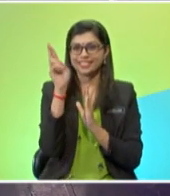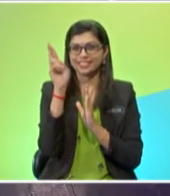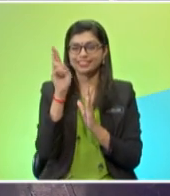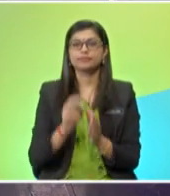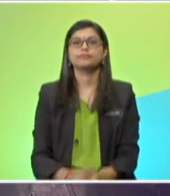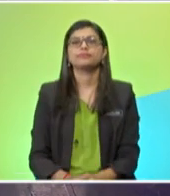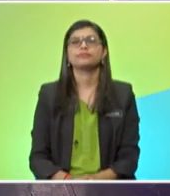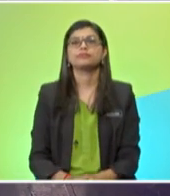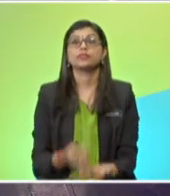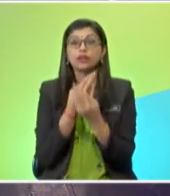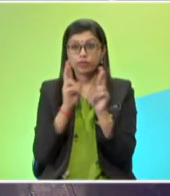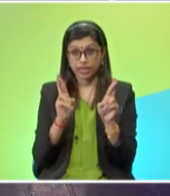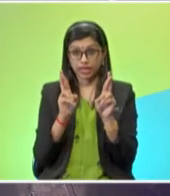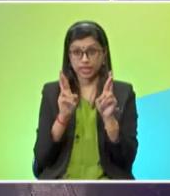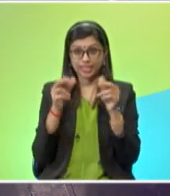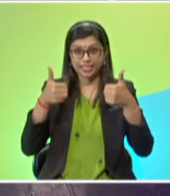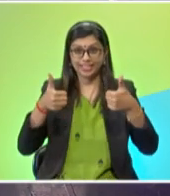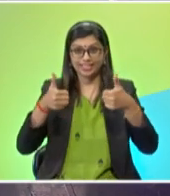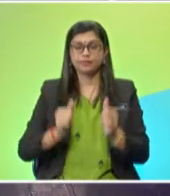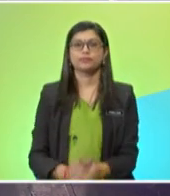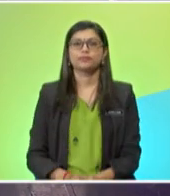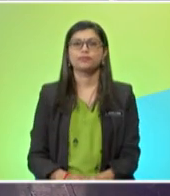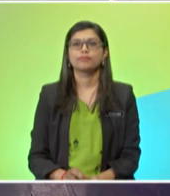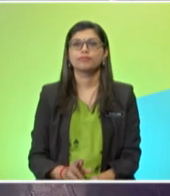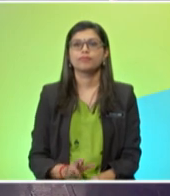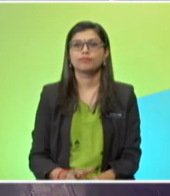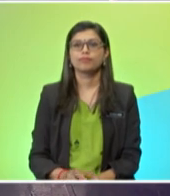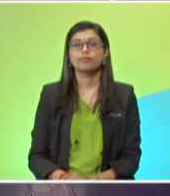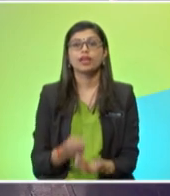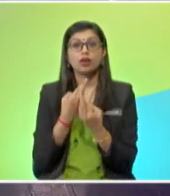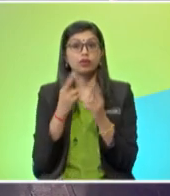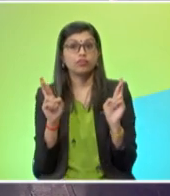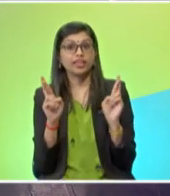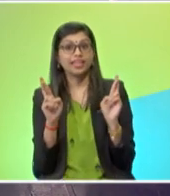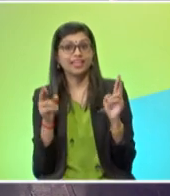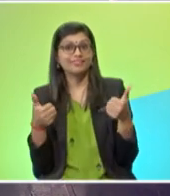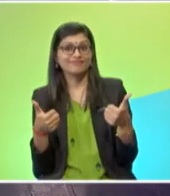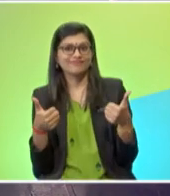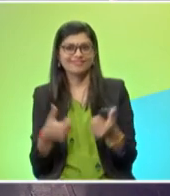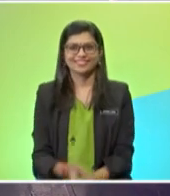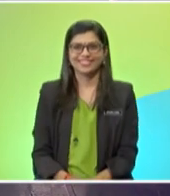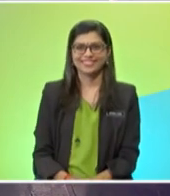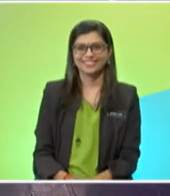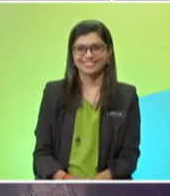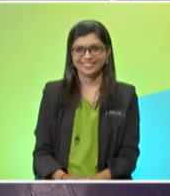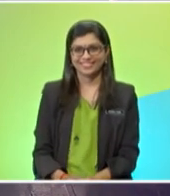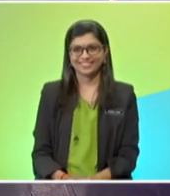Okay, are you ready to sing, honey? Yes, our pupils at home, are you ready to sing with us? I think that's a yes.